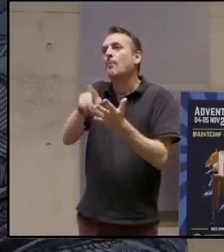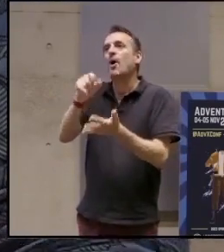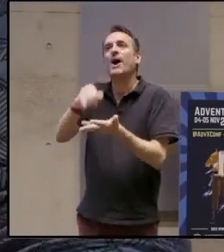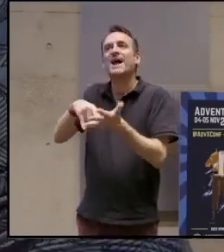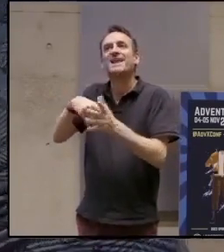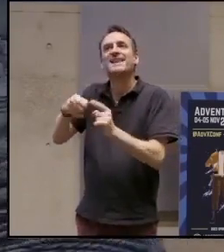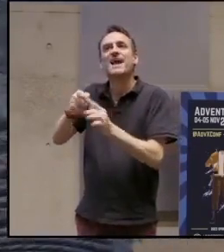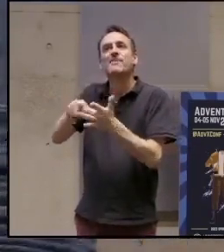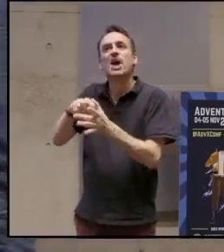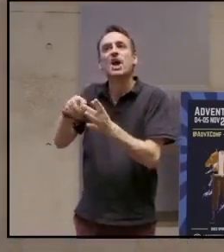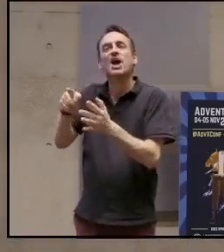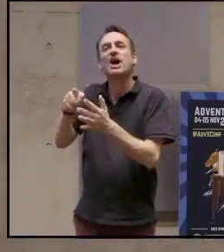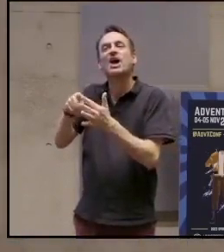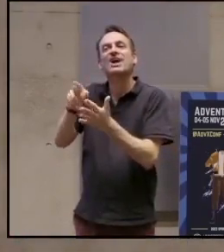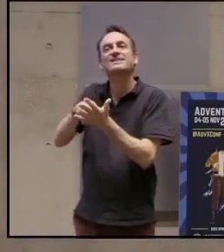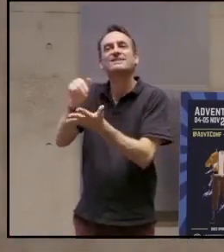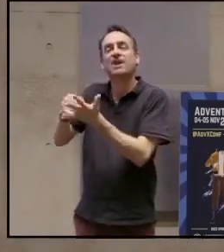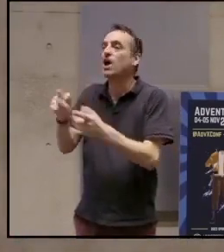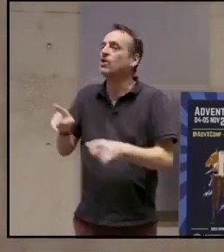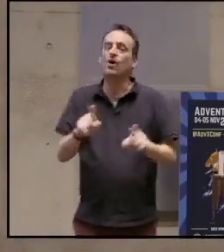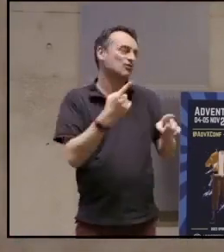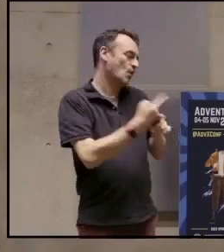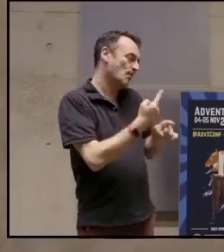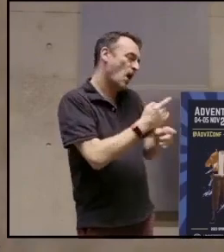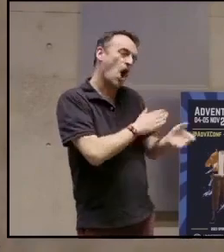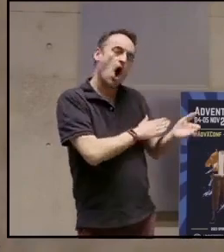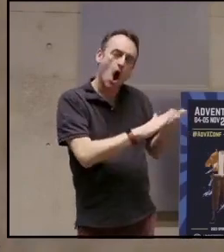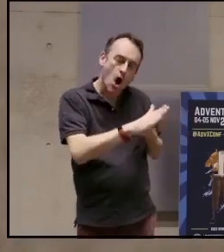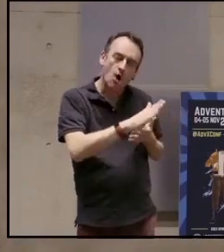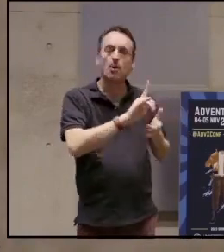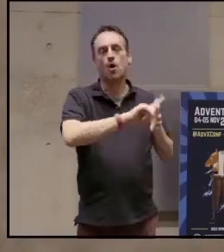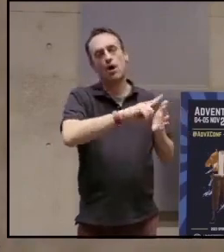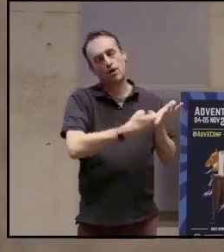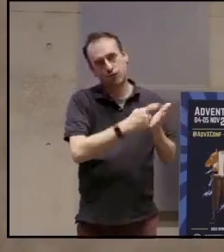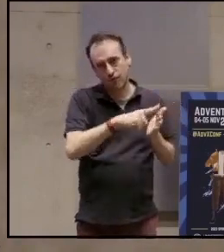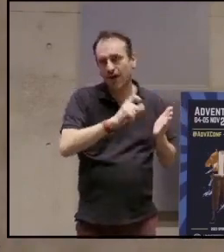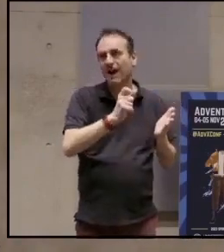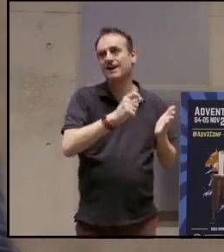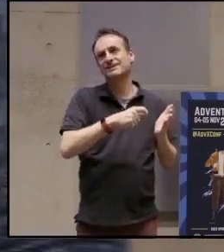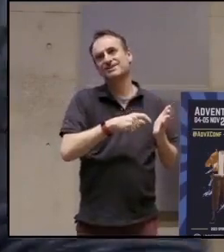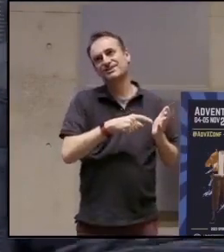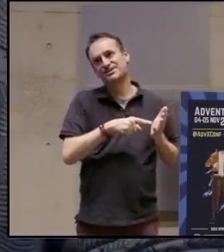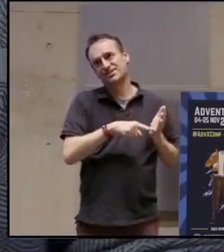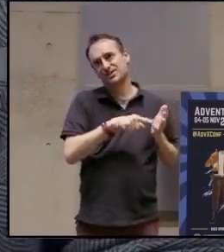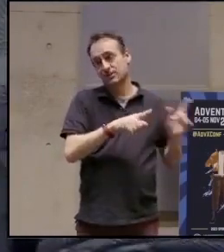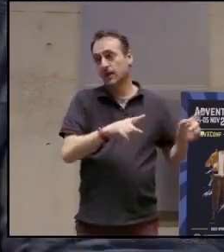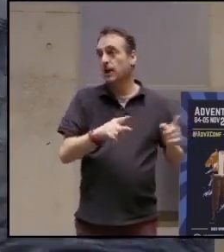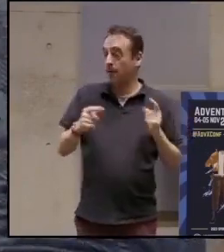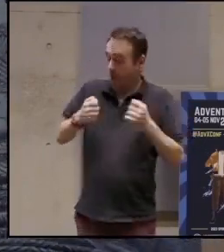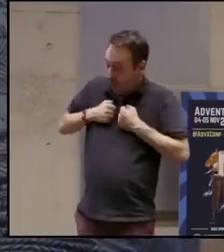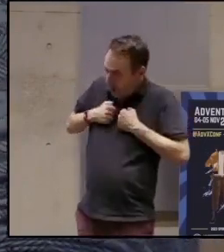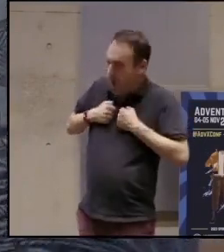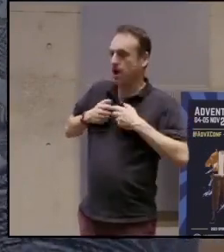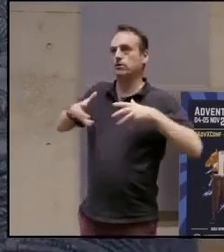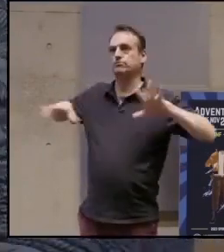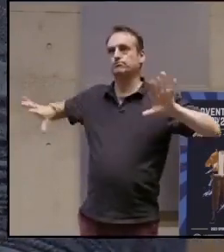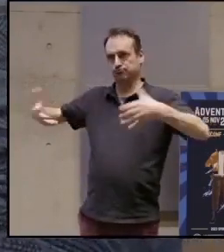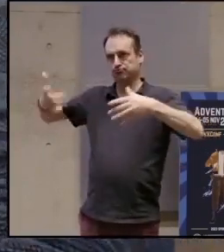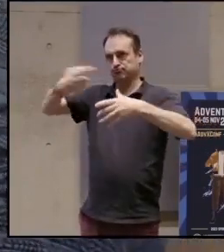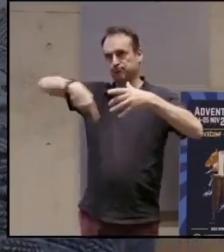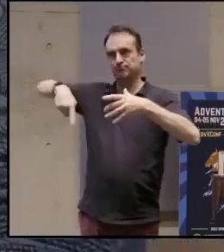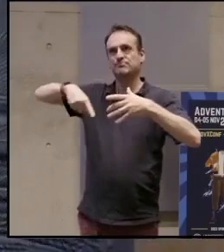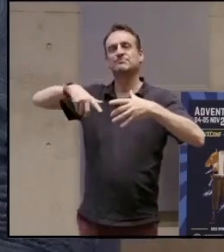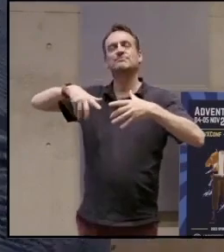of our other fellow Homo species. I'm just saying, if we are talking about our species, even if the context was different, the